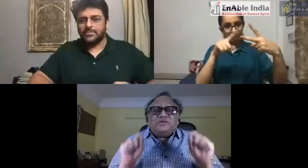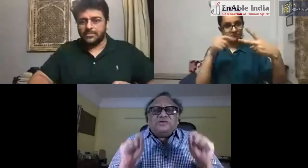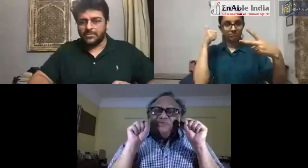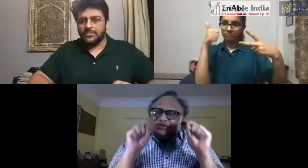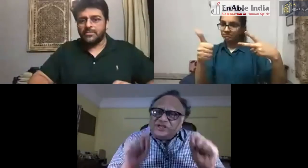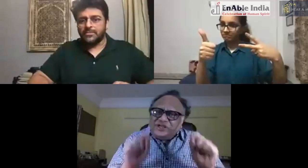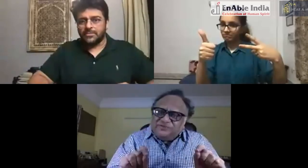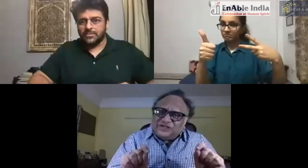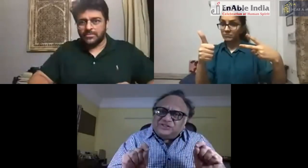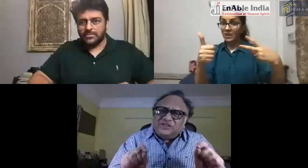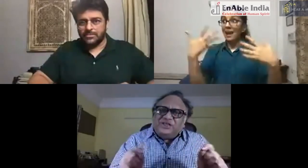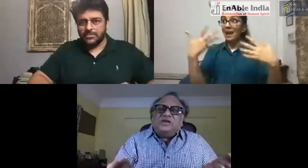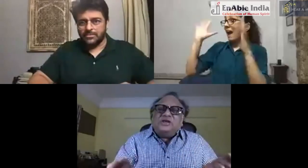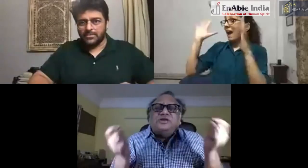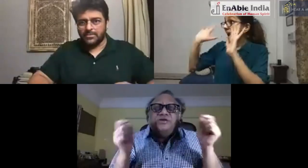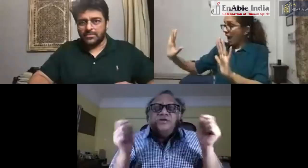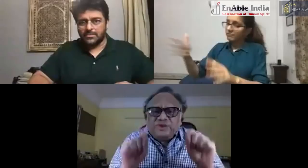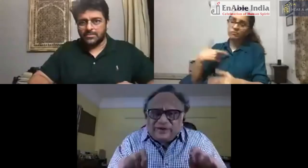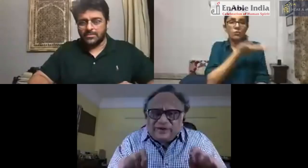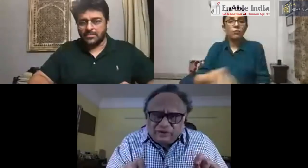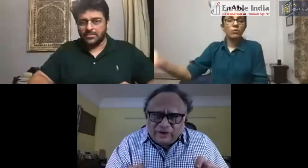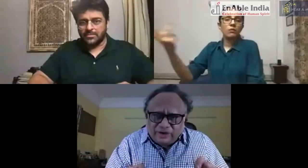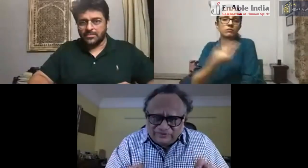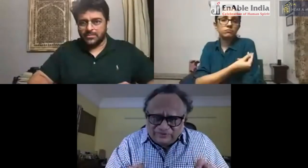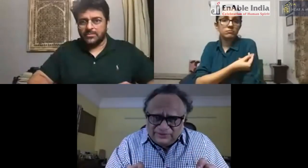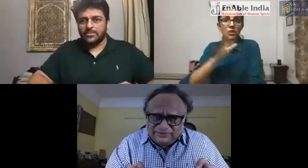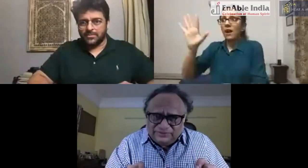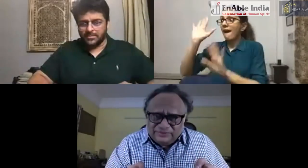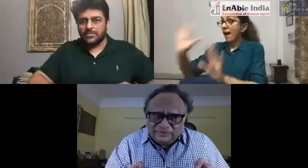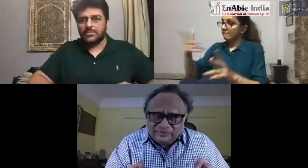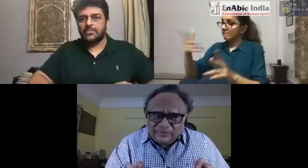Take whichever vaccine you get hold of.